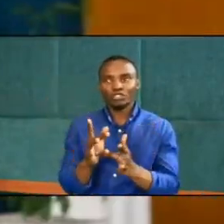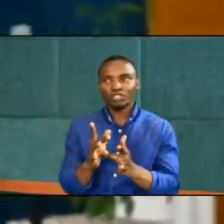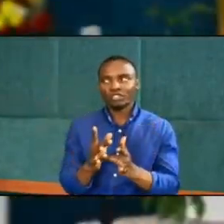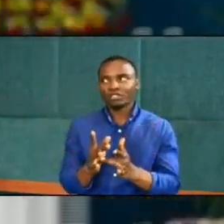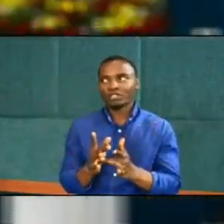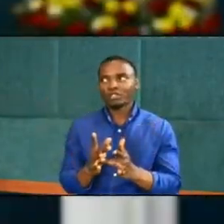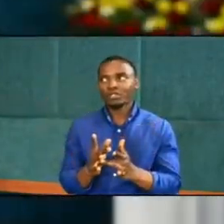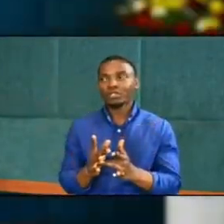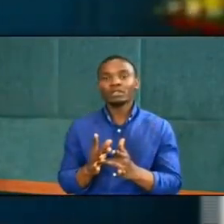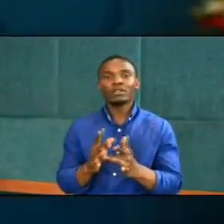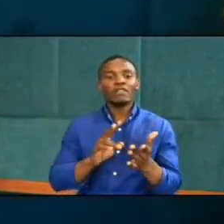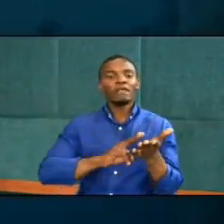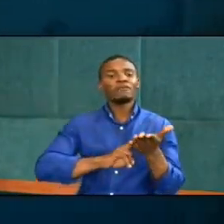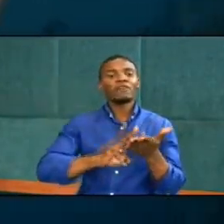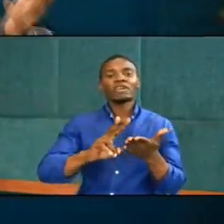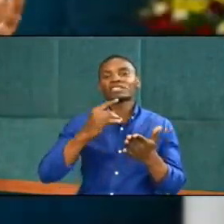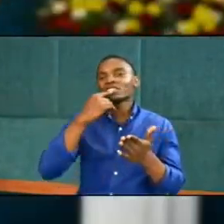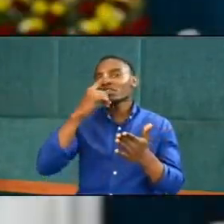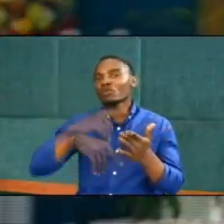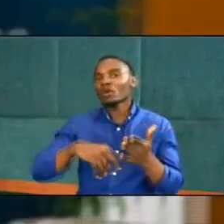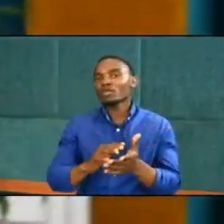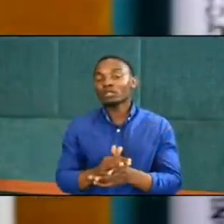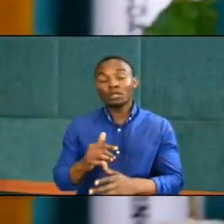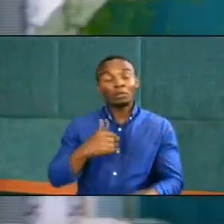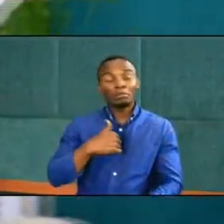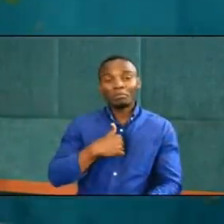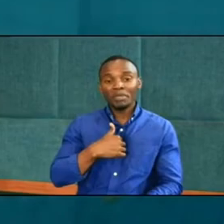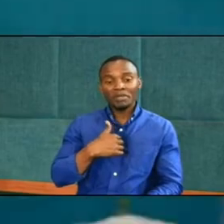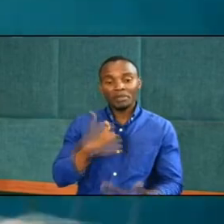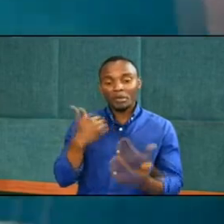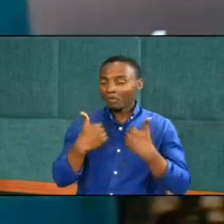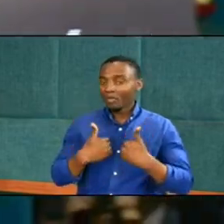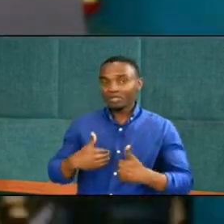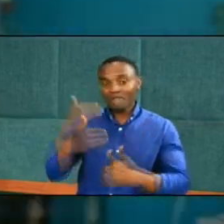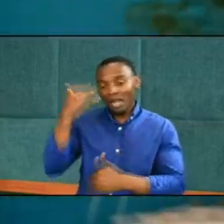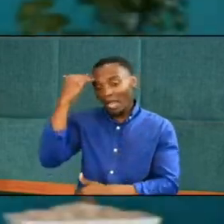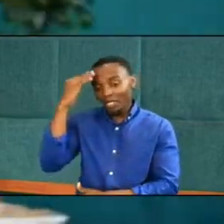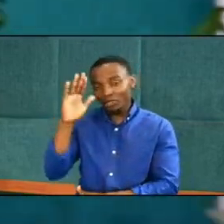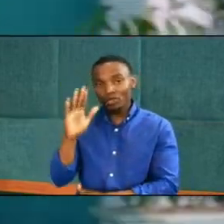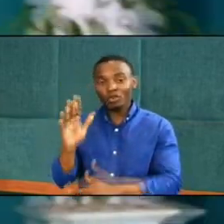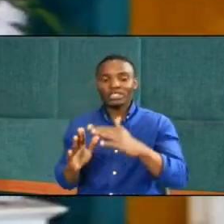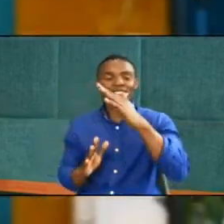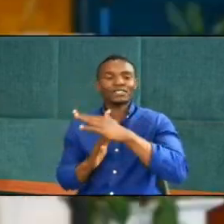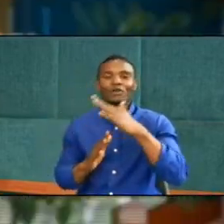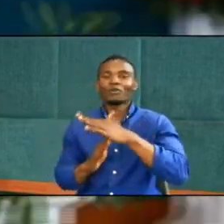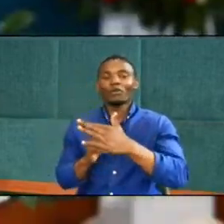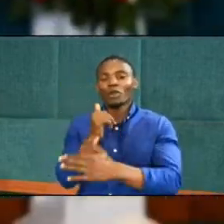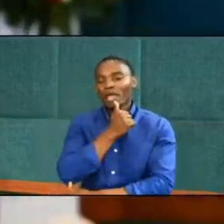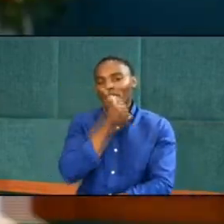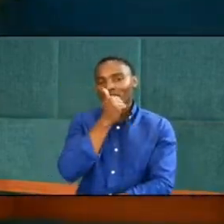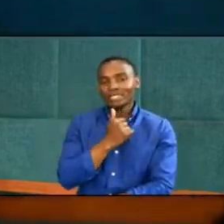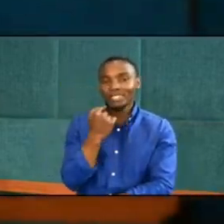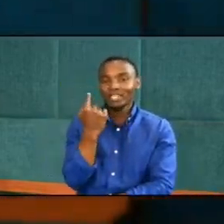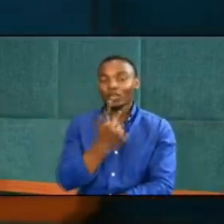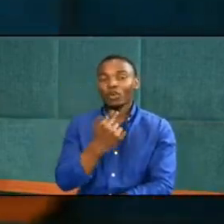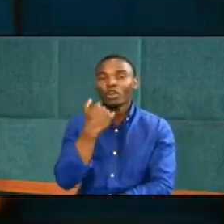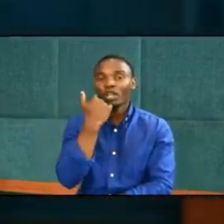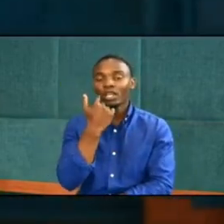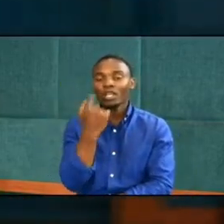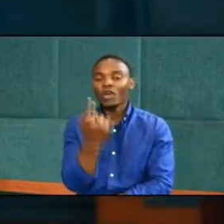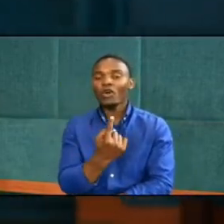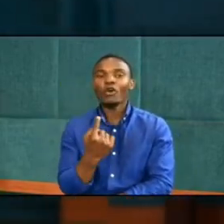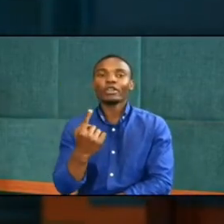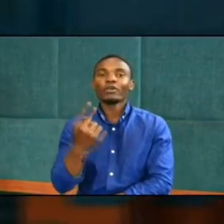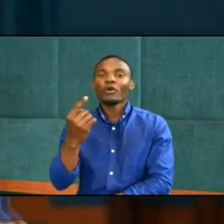coming of Christ, what the text says, Jesus says, I don't even know the day. This is top secret, that only the Father keeps it to his